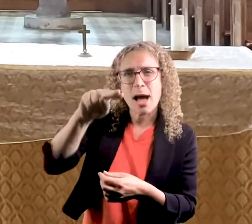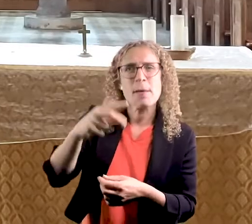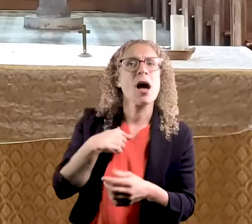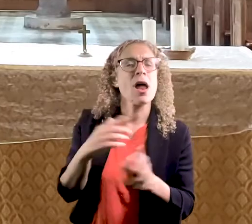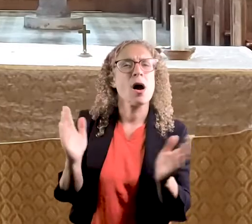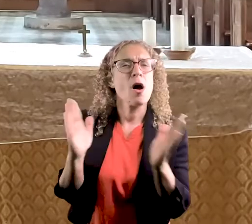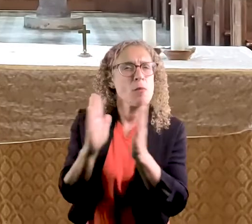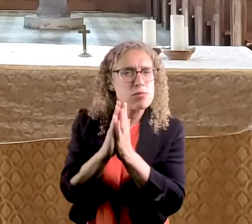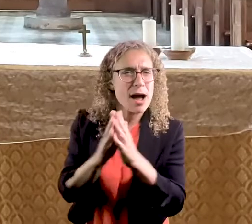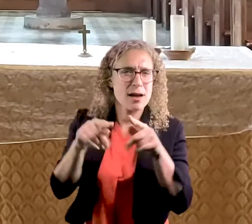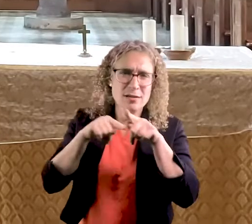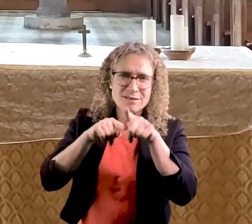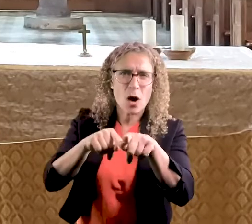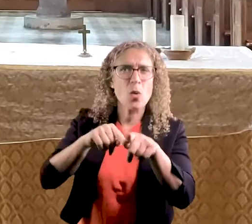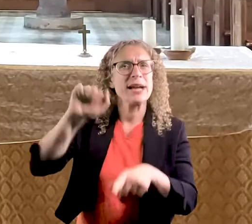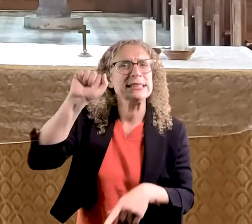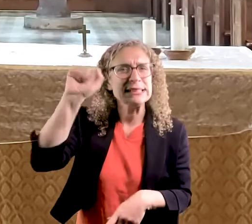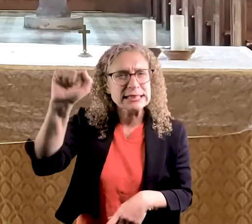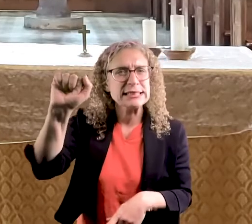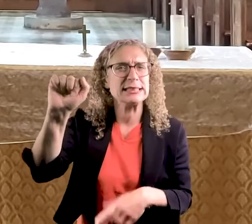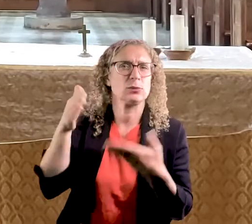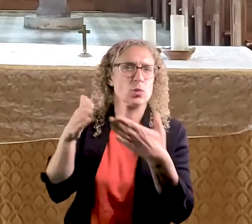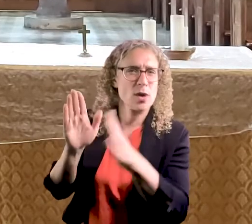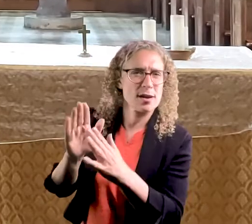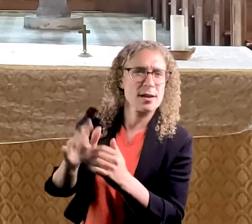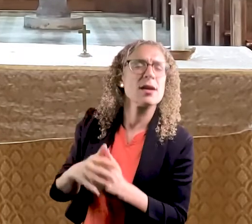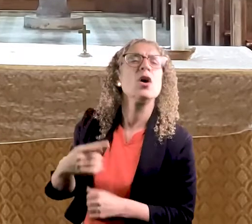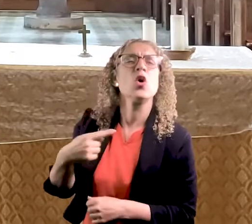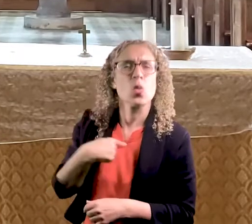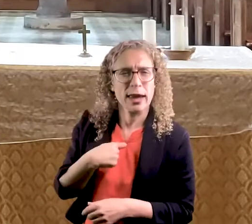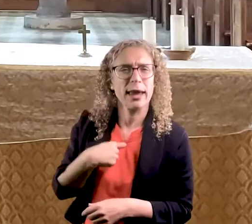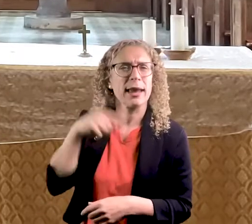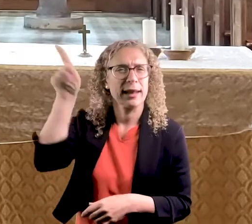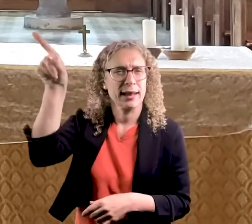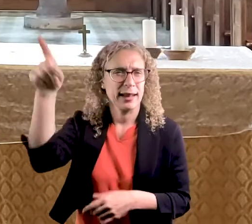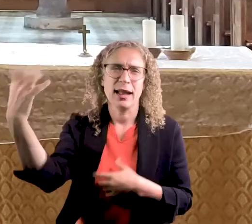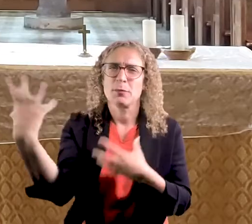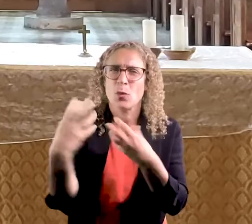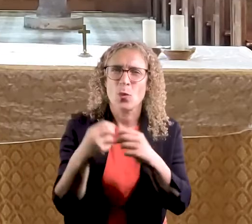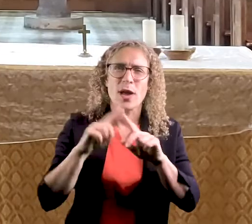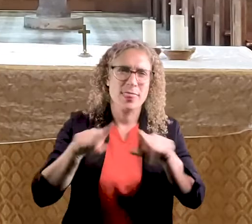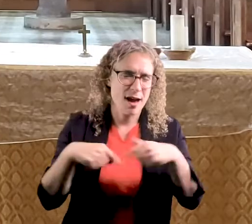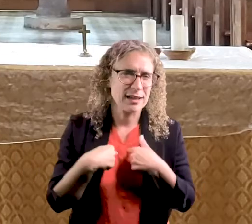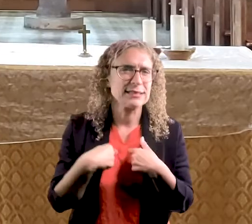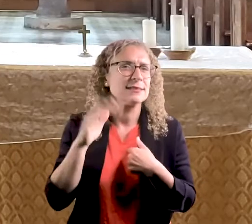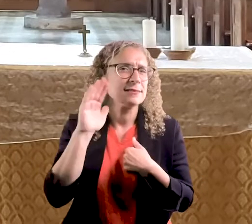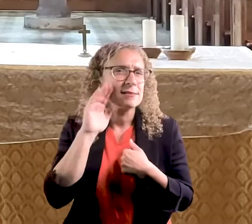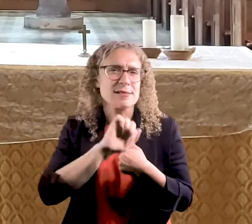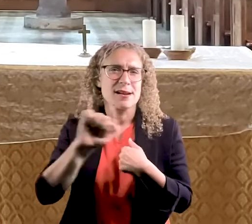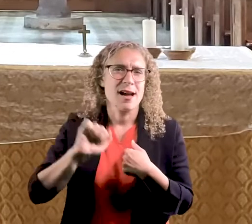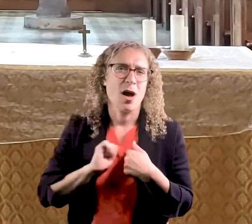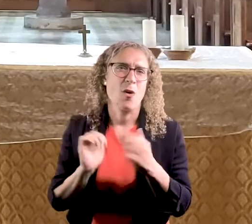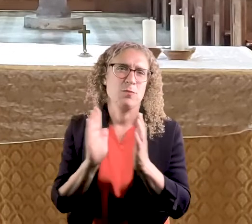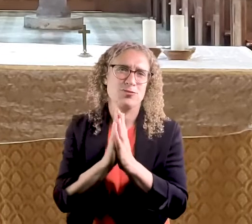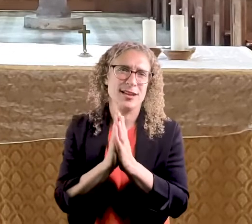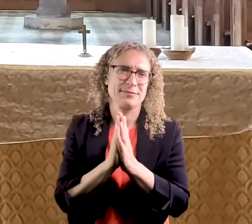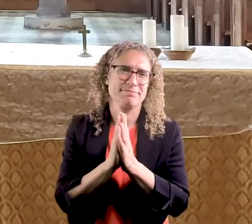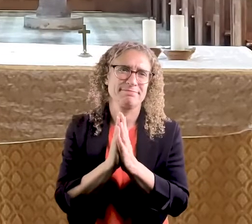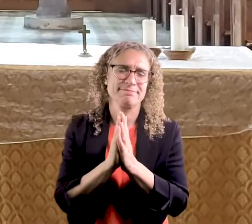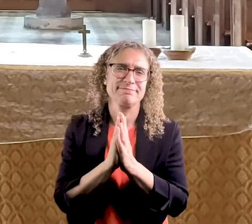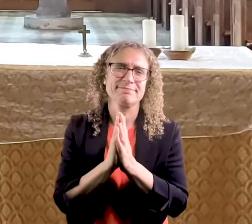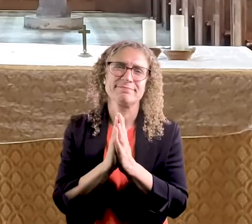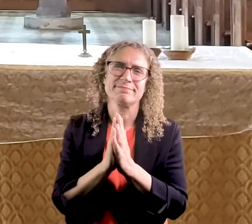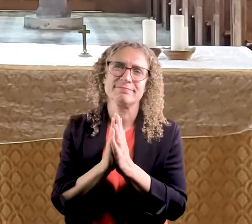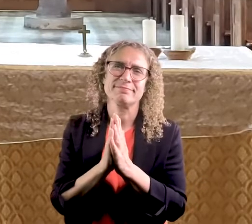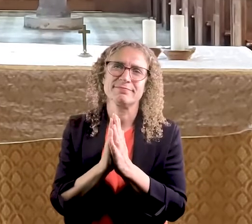name and pray according to his mind, he will be among us and hear our